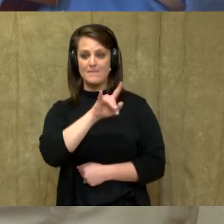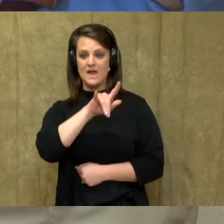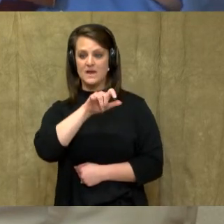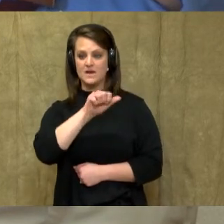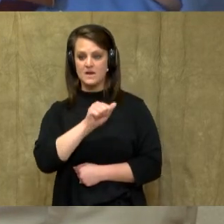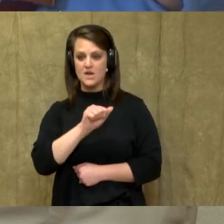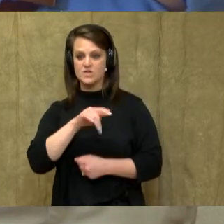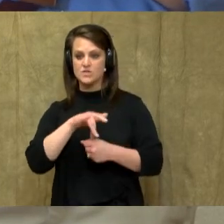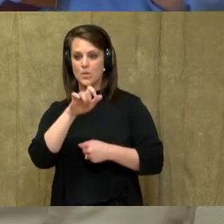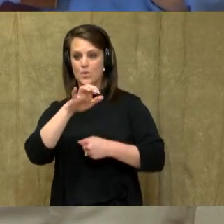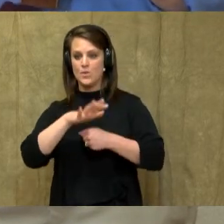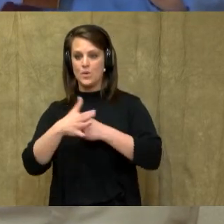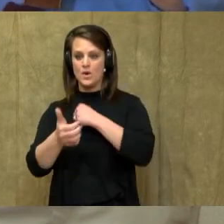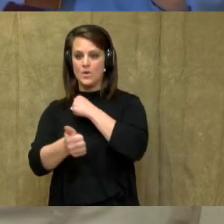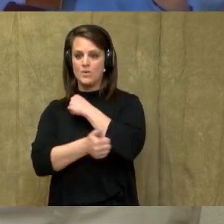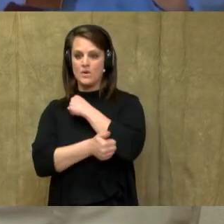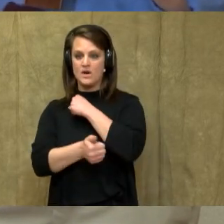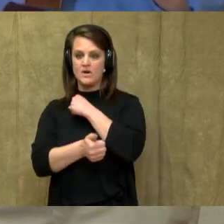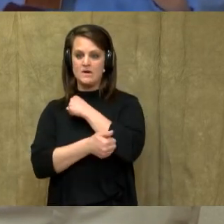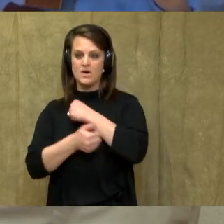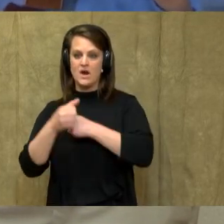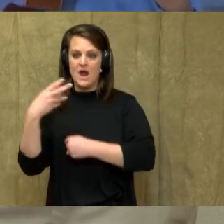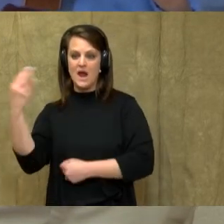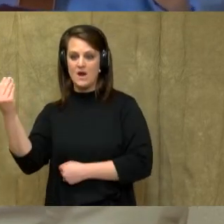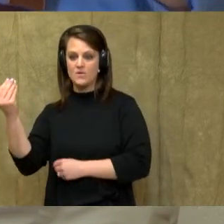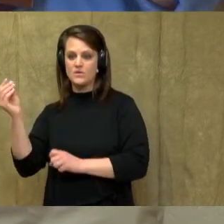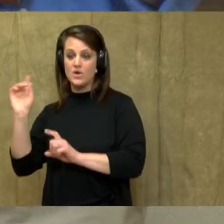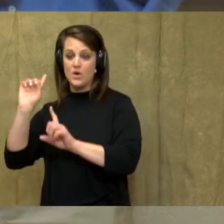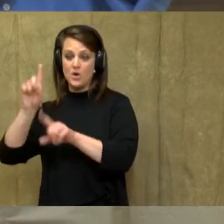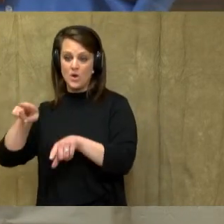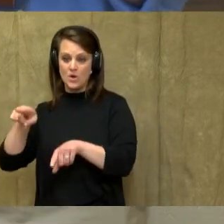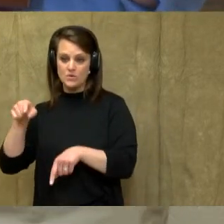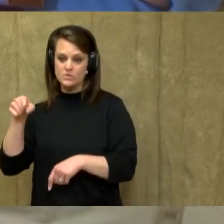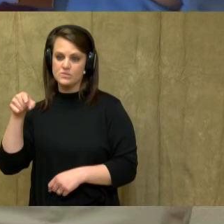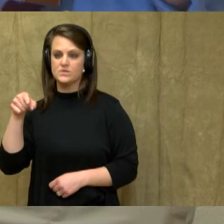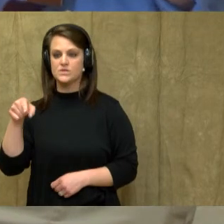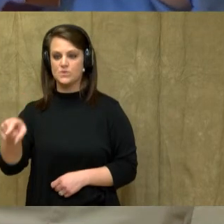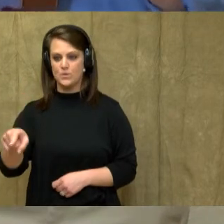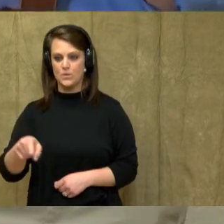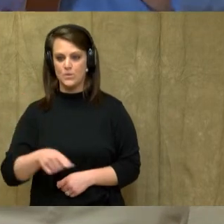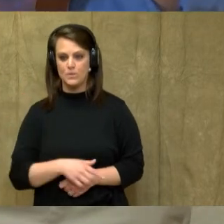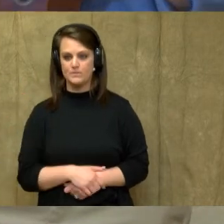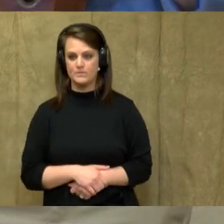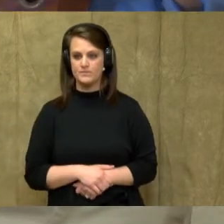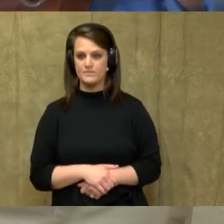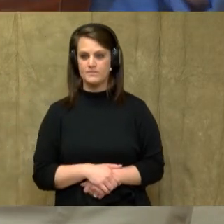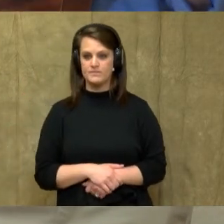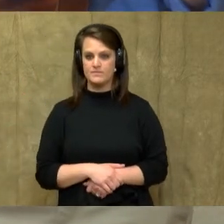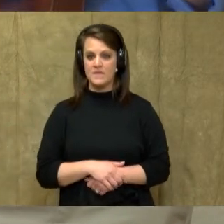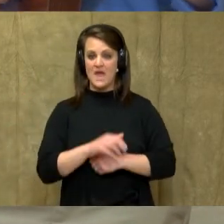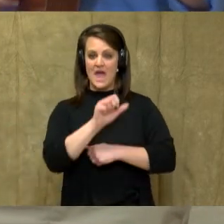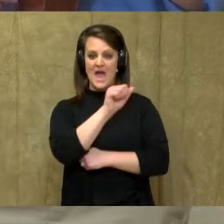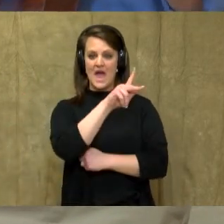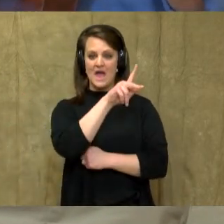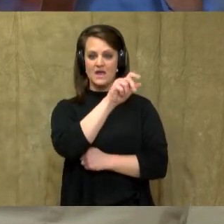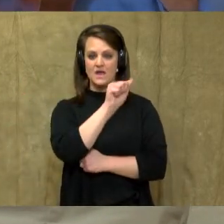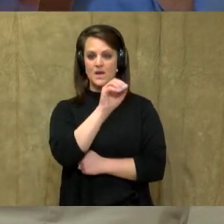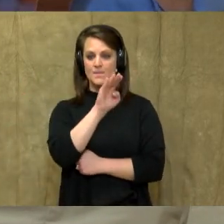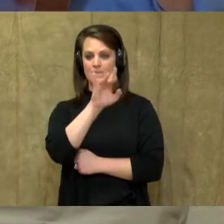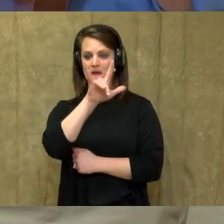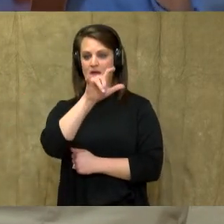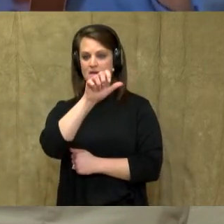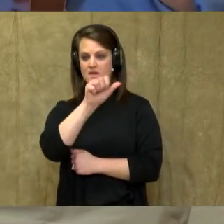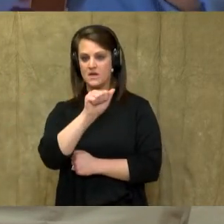Acca, bacca, soda, cracker, out goes you. One more time.